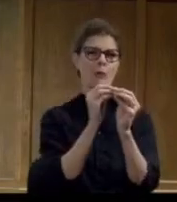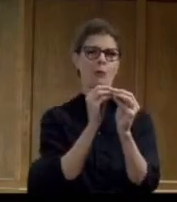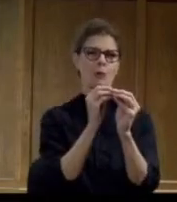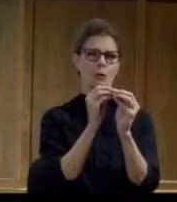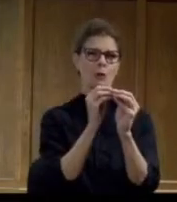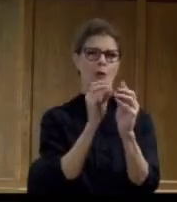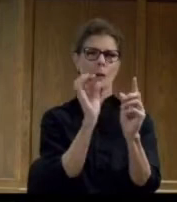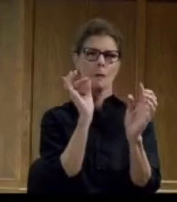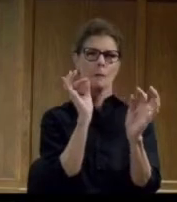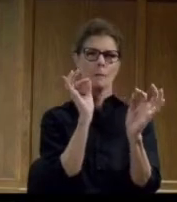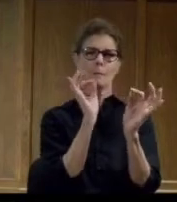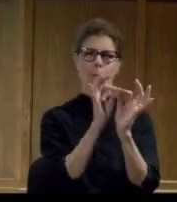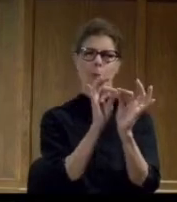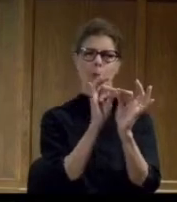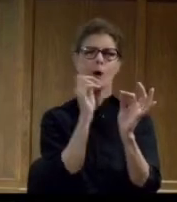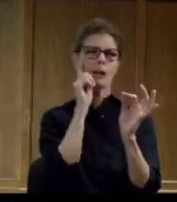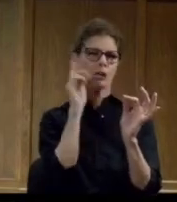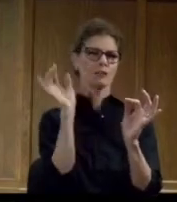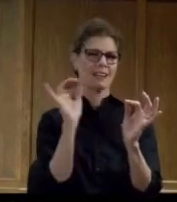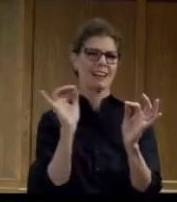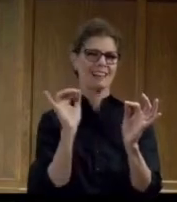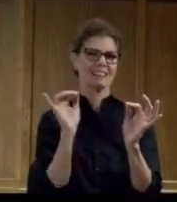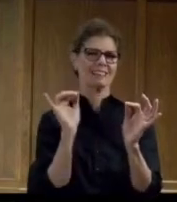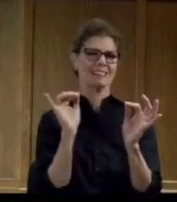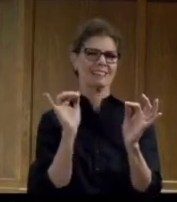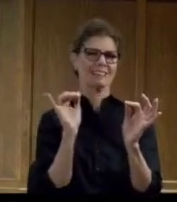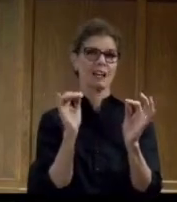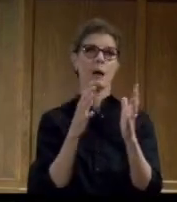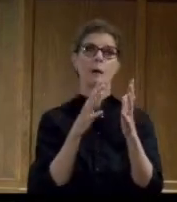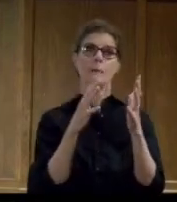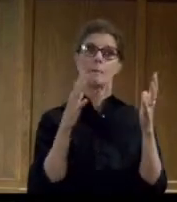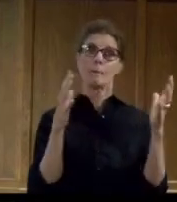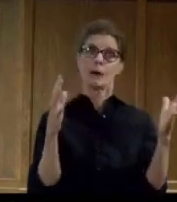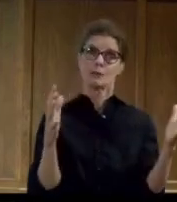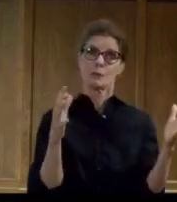many more things that you have to be thankful for